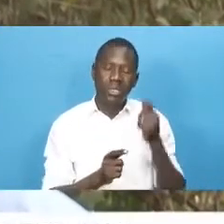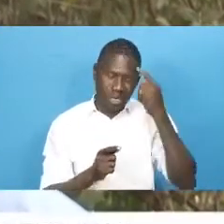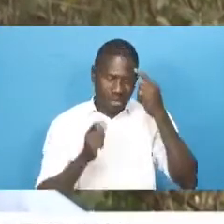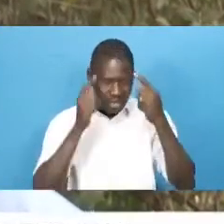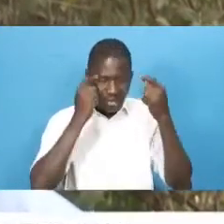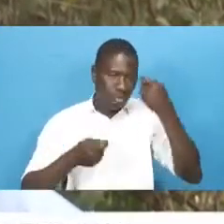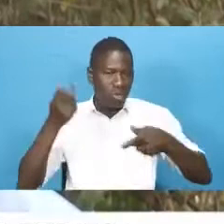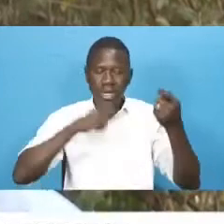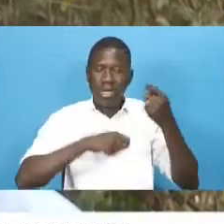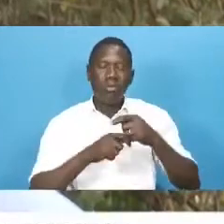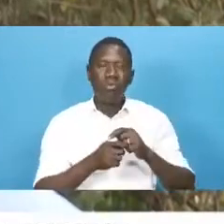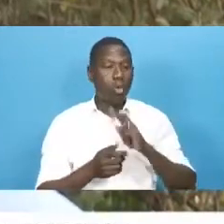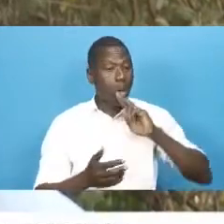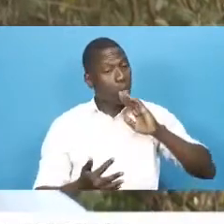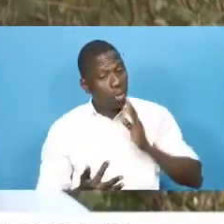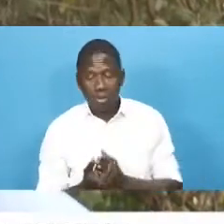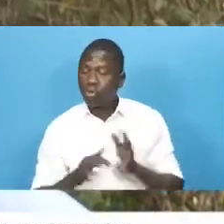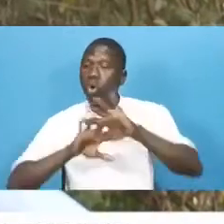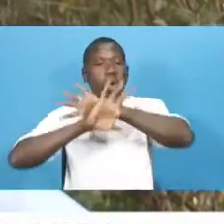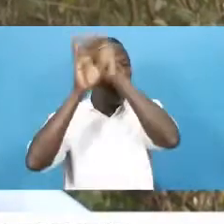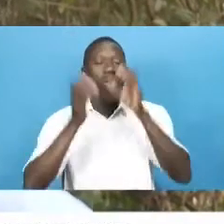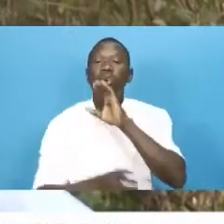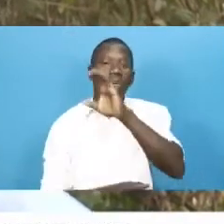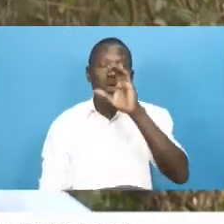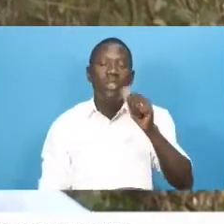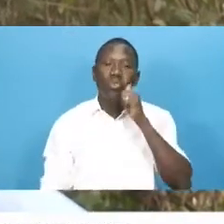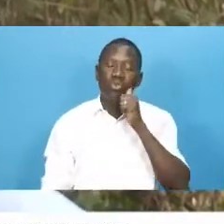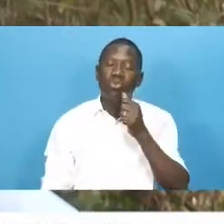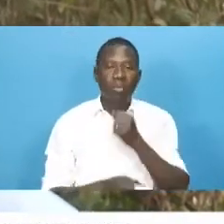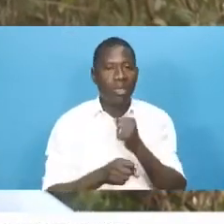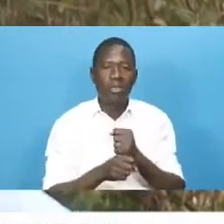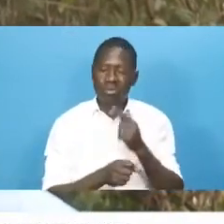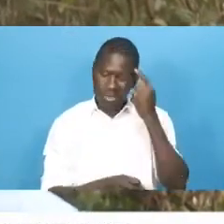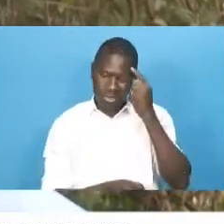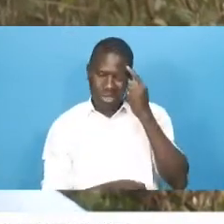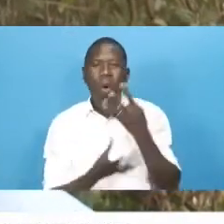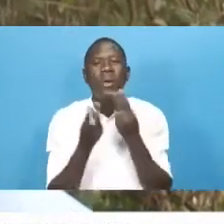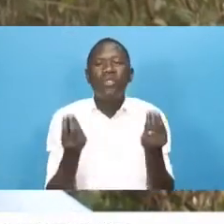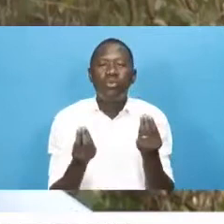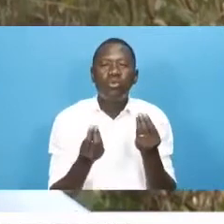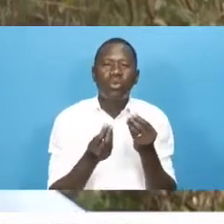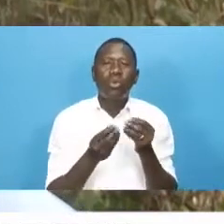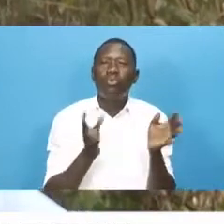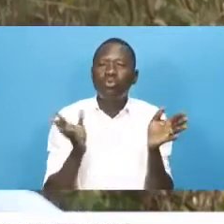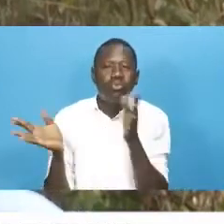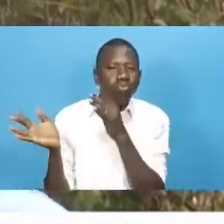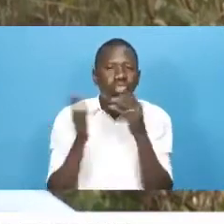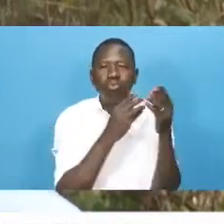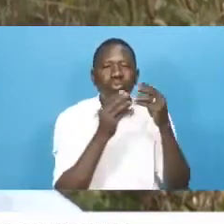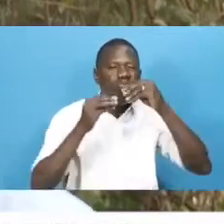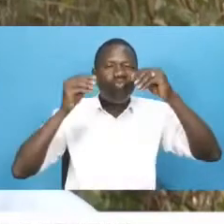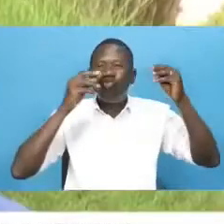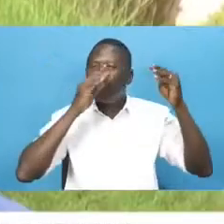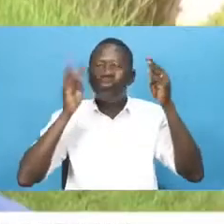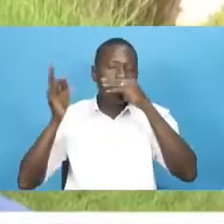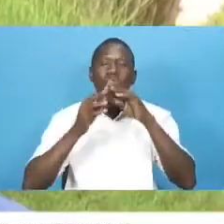is a commitment that all the countries used to make to determine how much of emission are they going to reduce by a specific